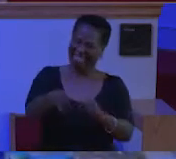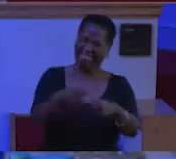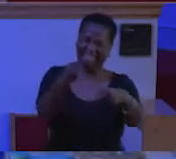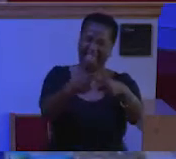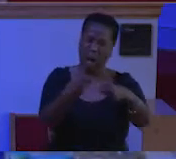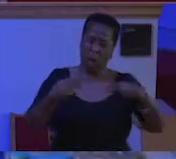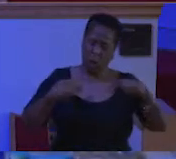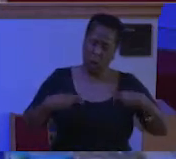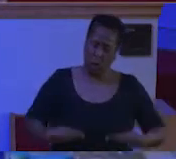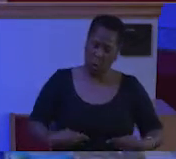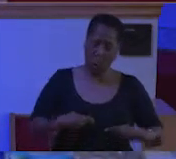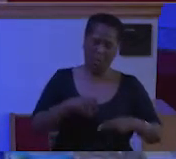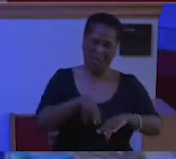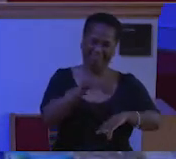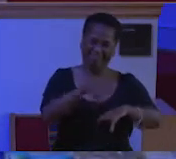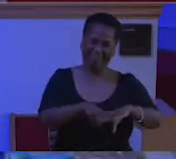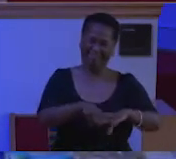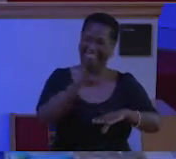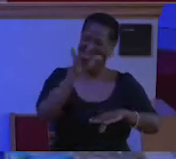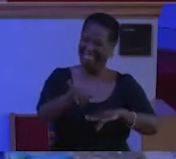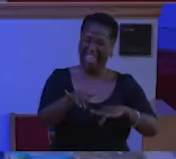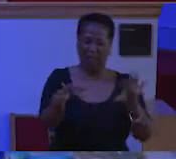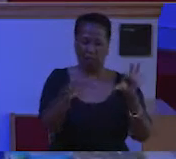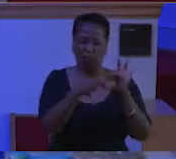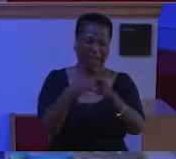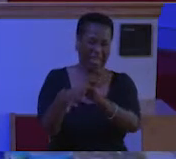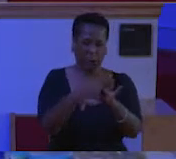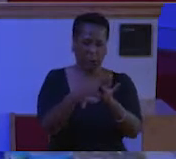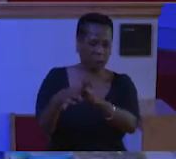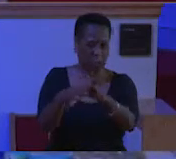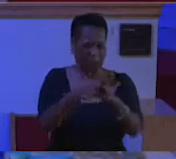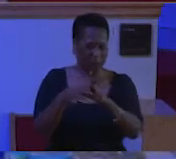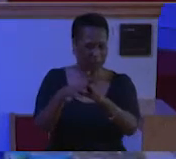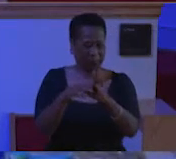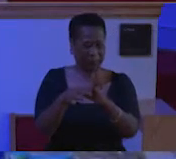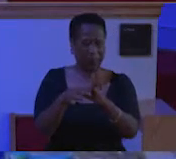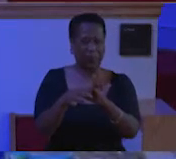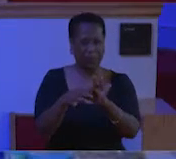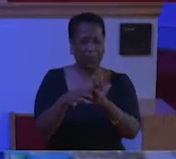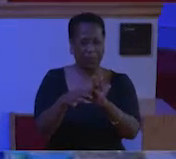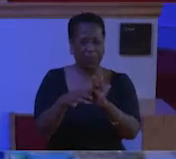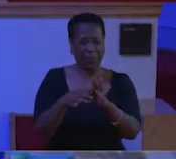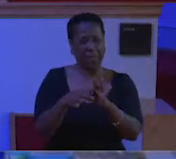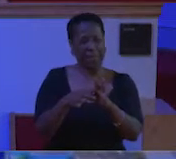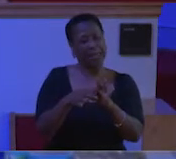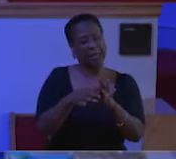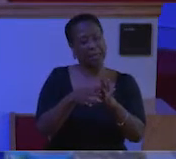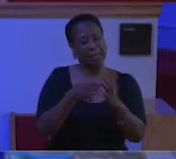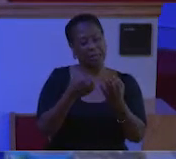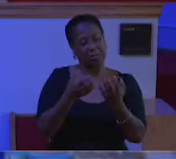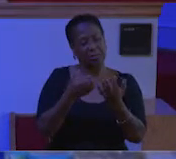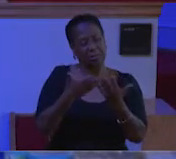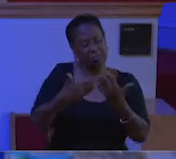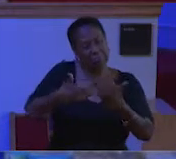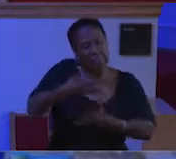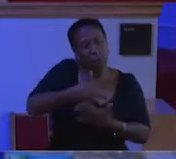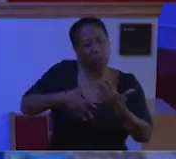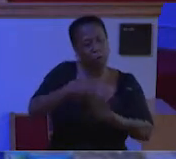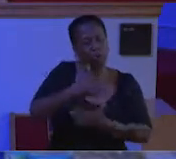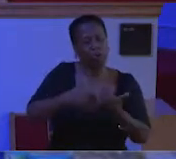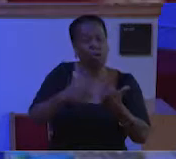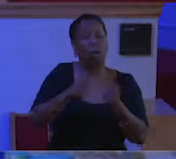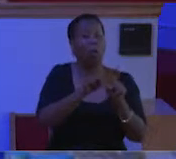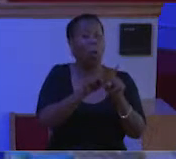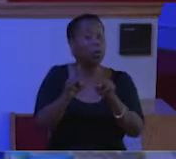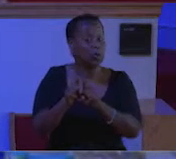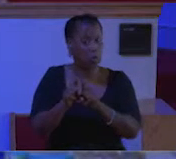phenomenon, that drama of relationship, beyond the personal, interpersonal level to a much